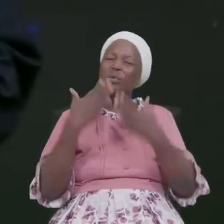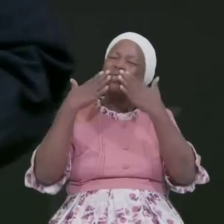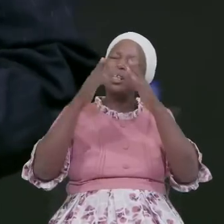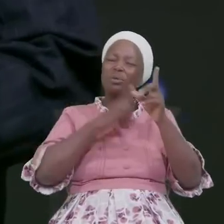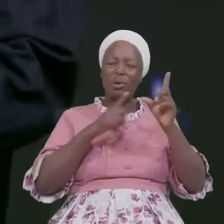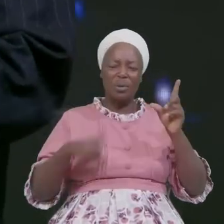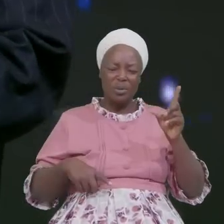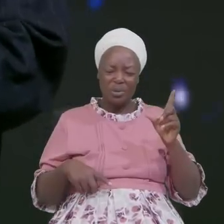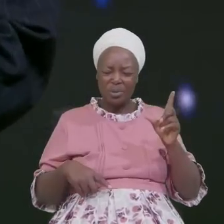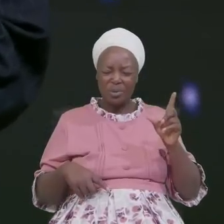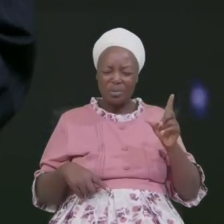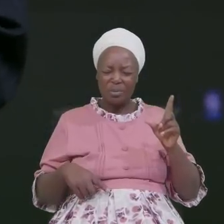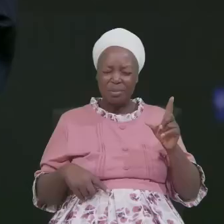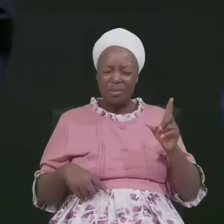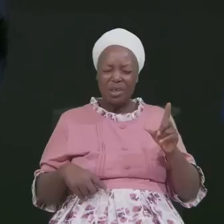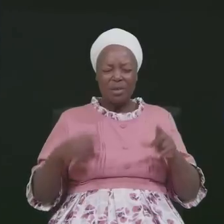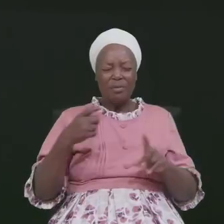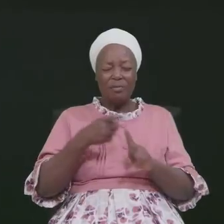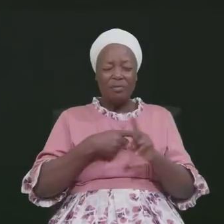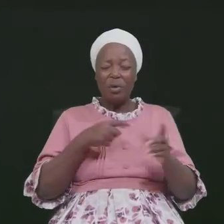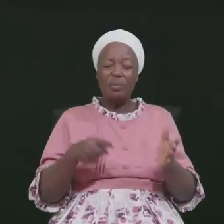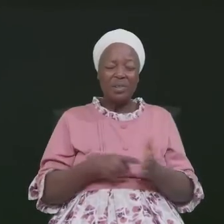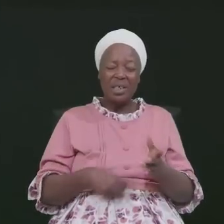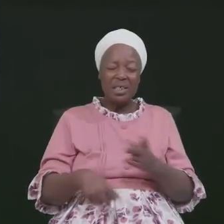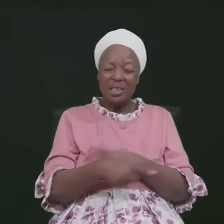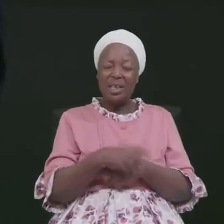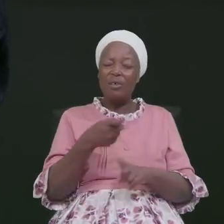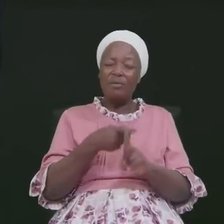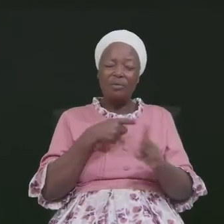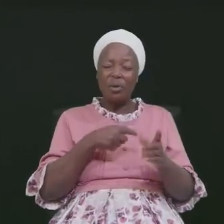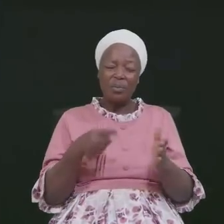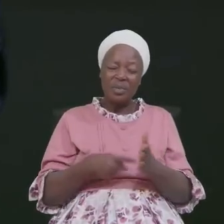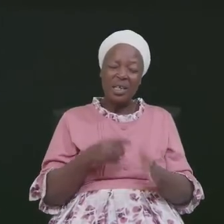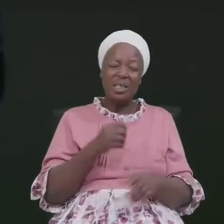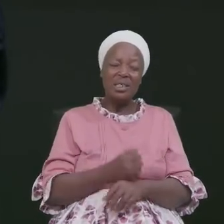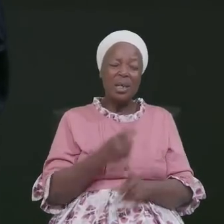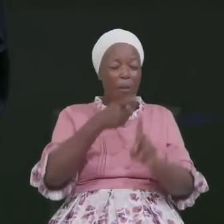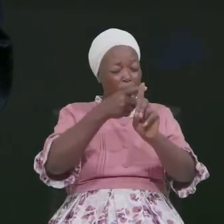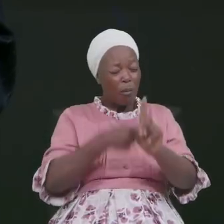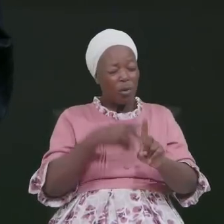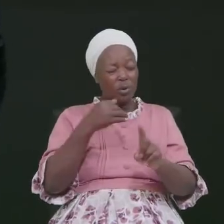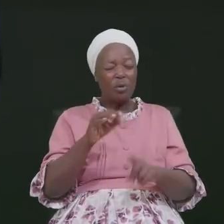Lord, from this day, from this month of August